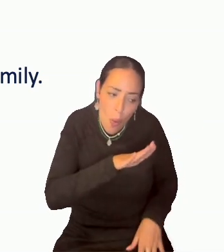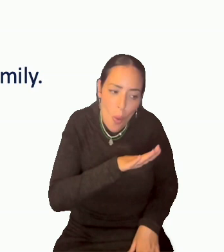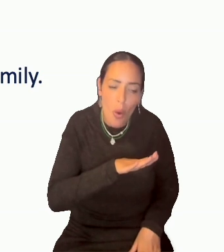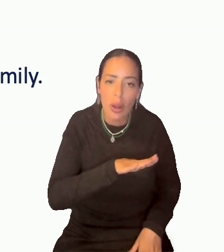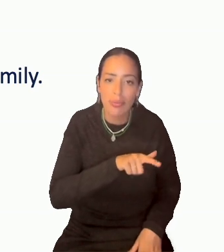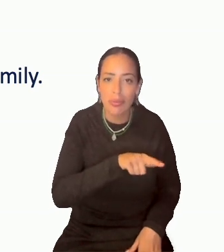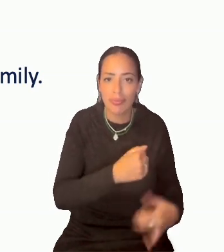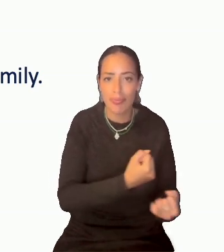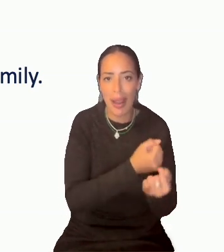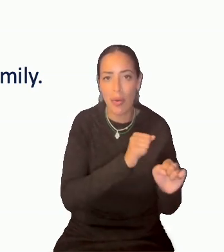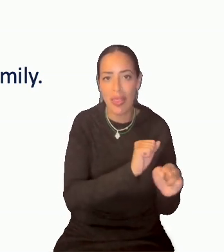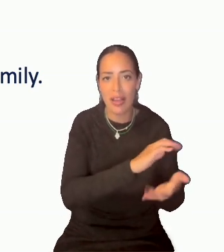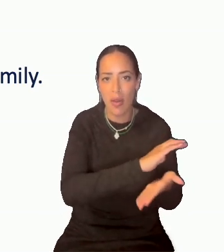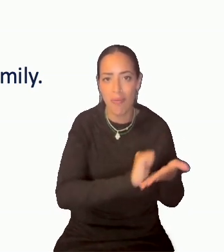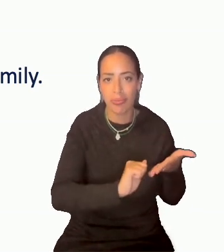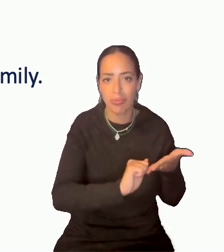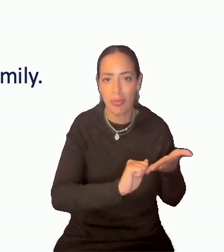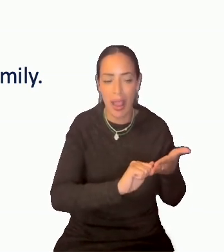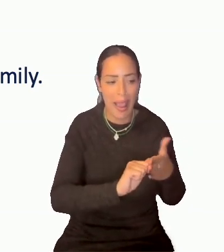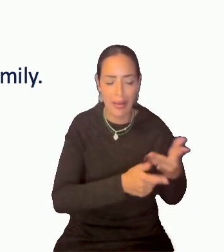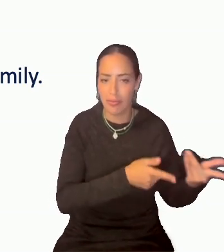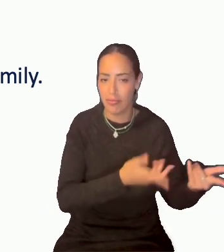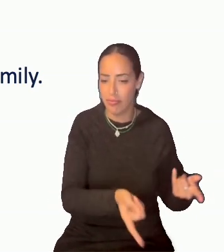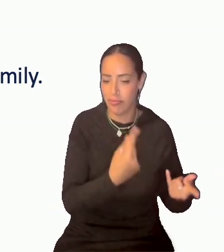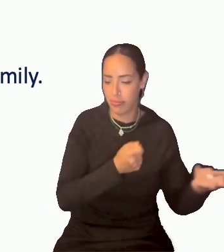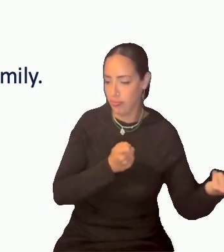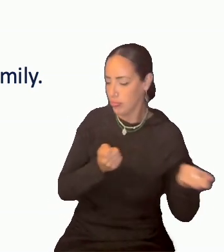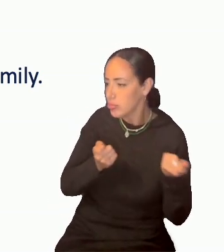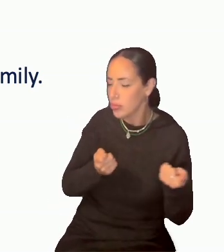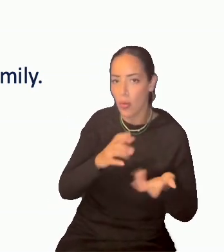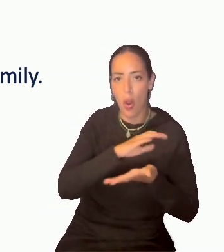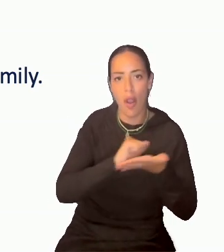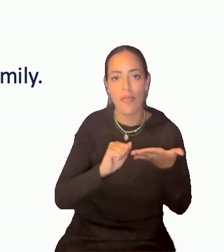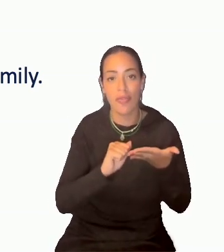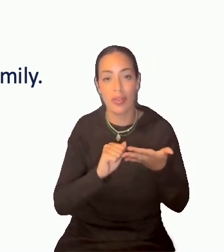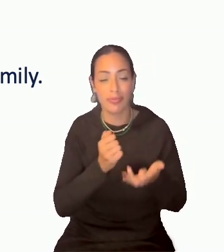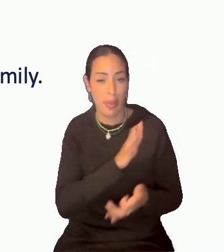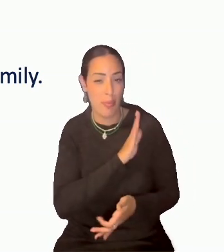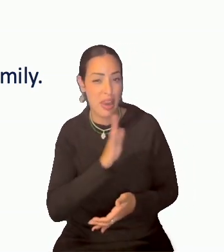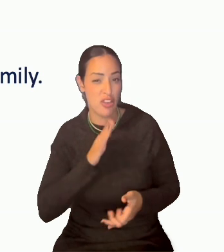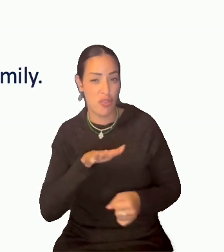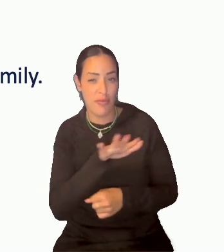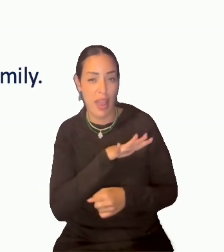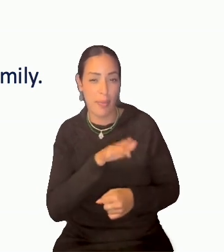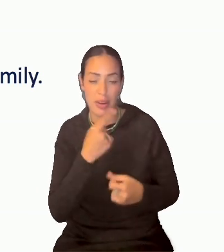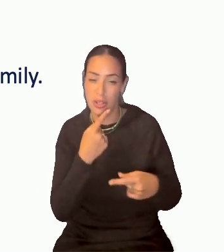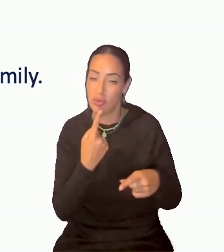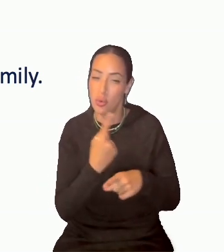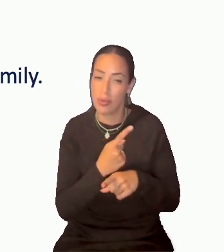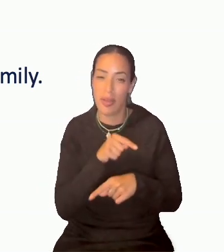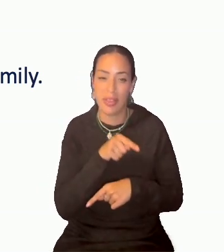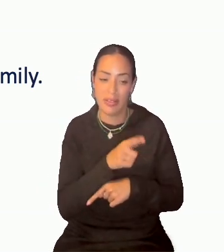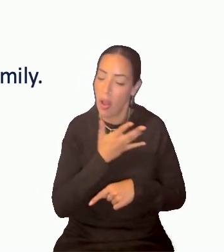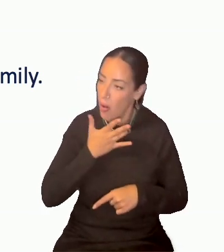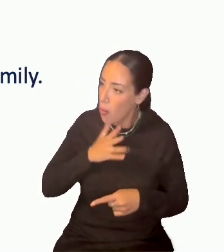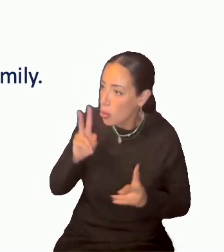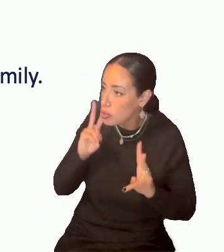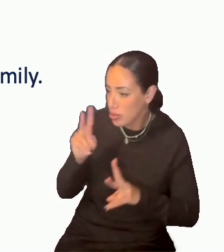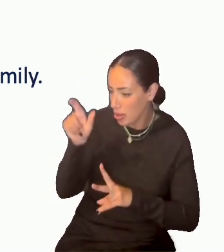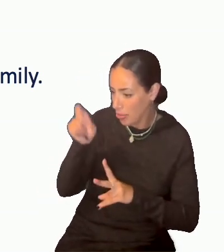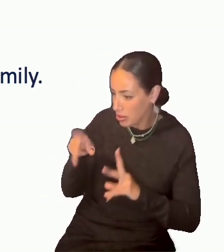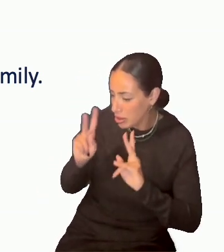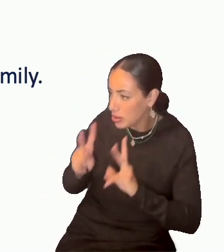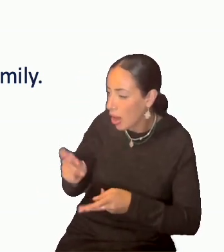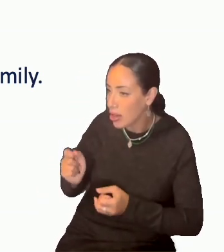the bereaved family. This is something that many of the bereaved military families reflected on in my research, their desire to see their loved one and